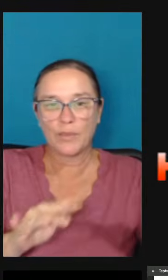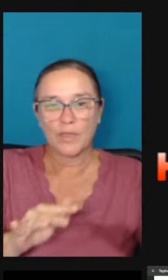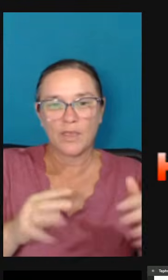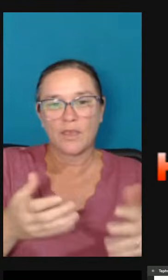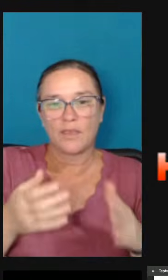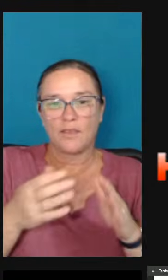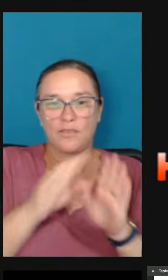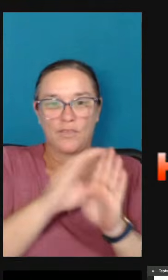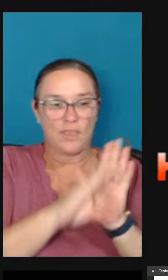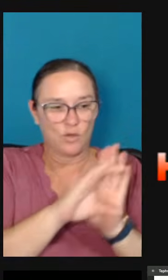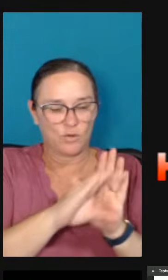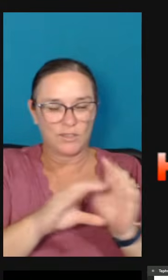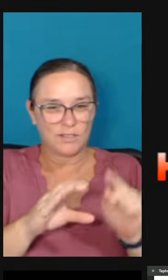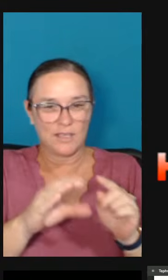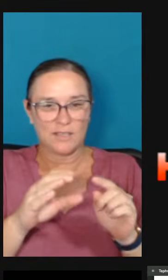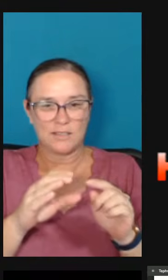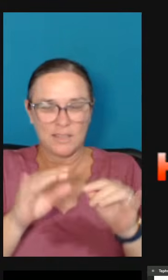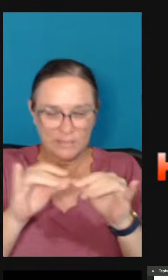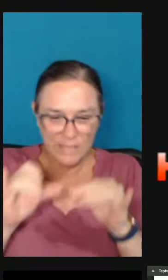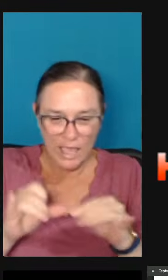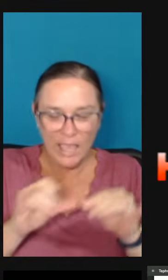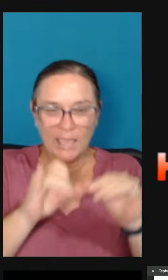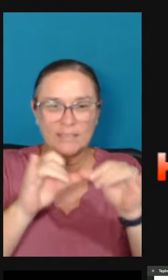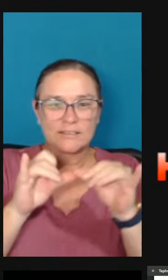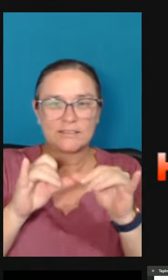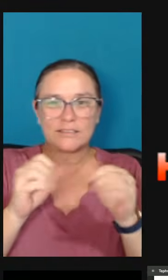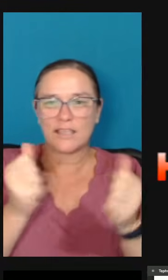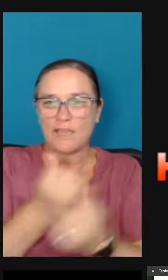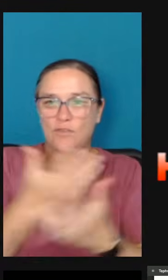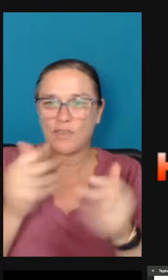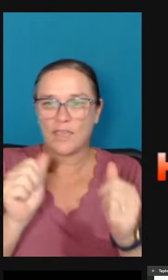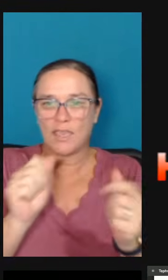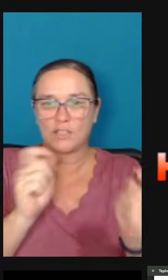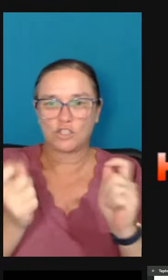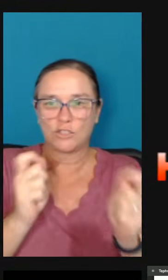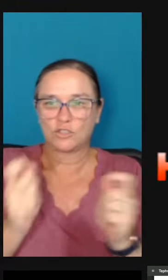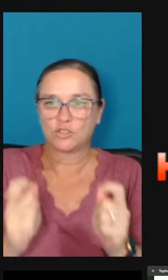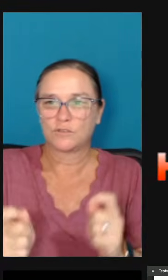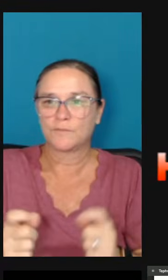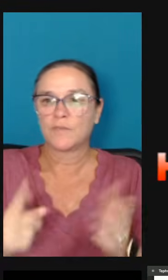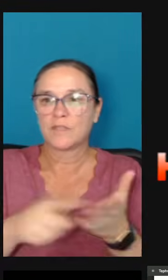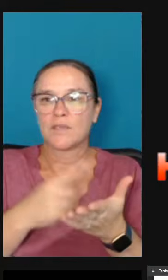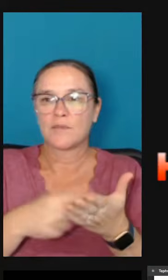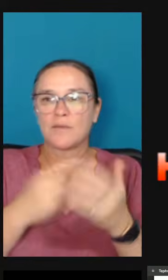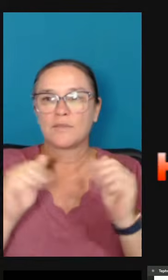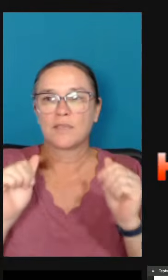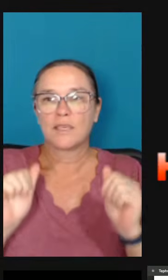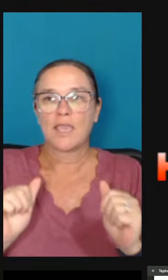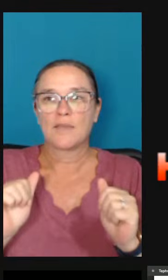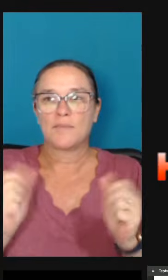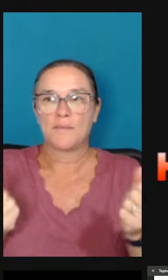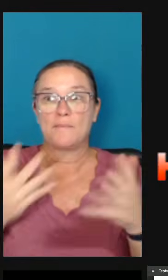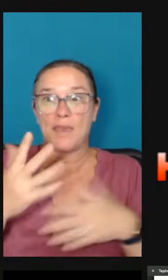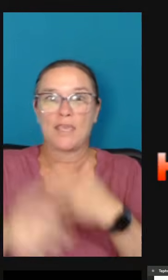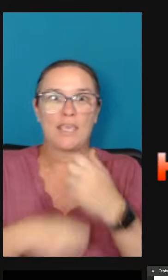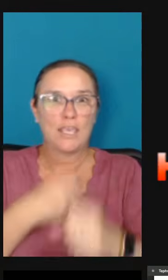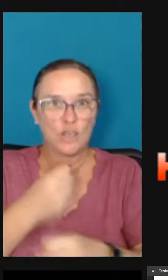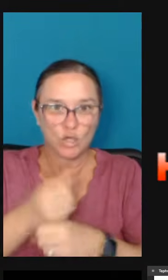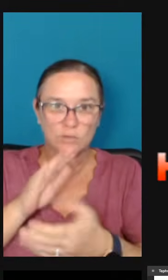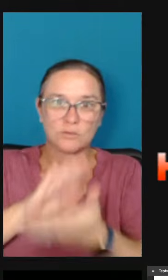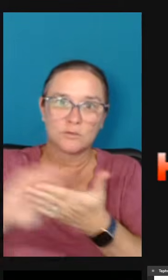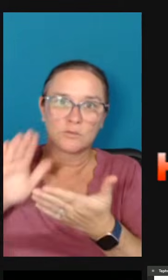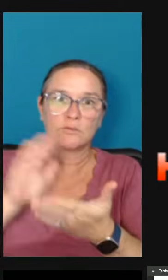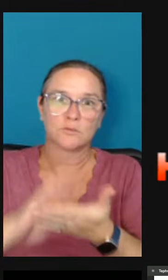grain size of the material being outputted, all those things, right? Sometimes it can be many years of cleanup due to ongoing eruptions